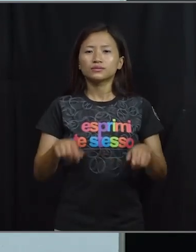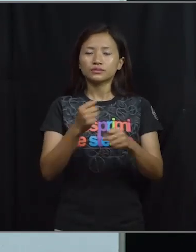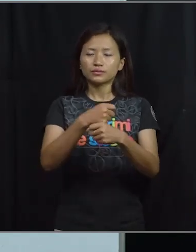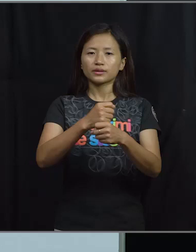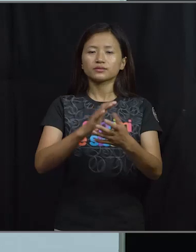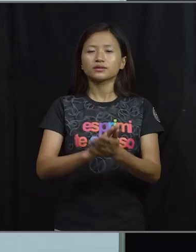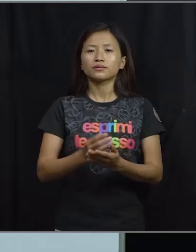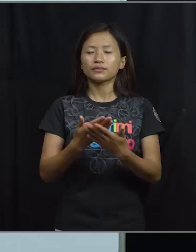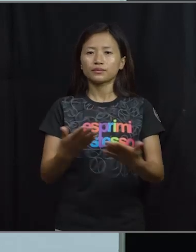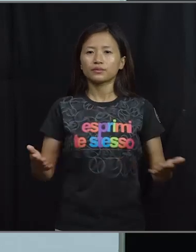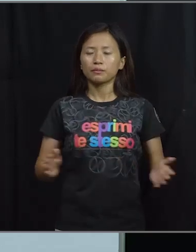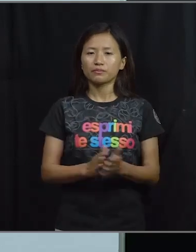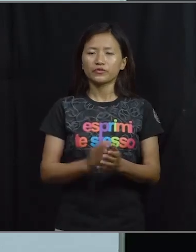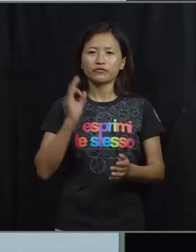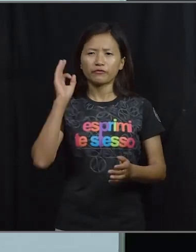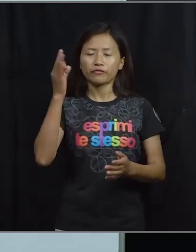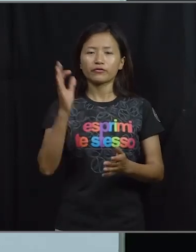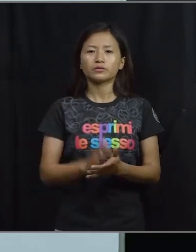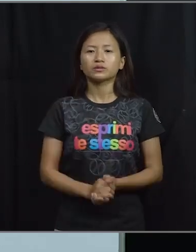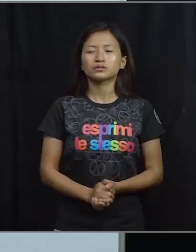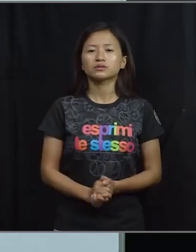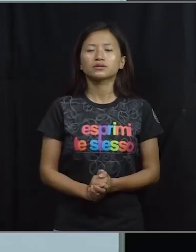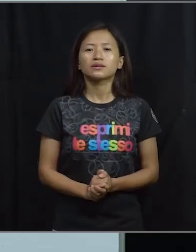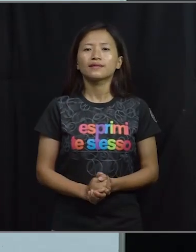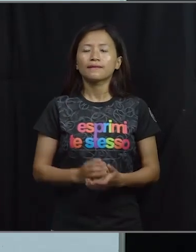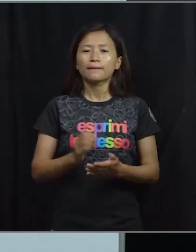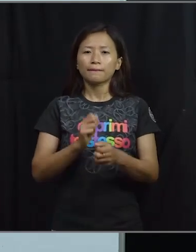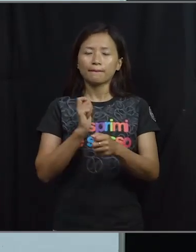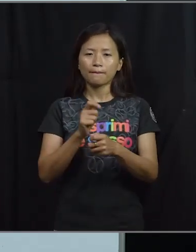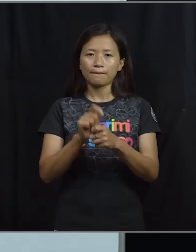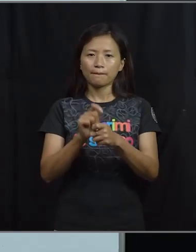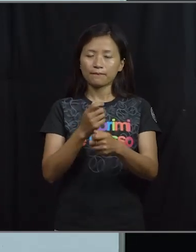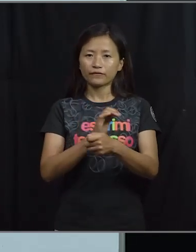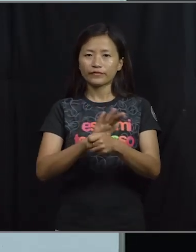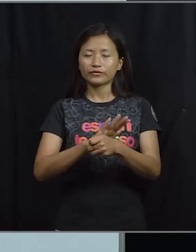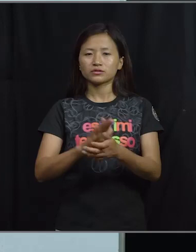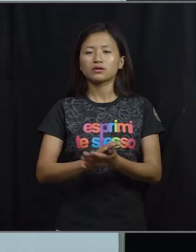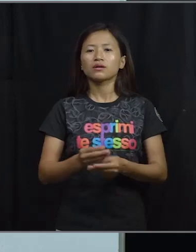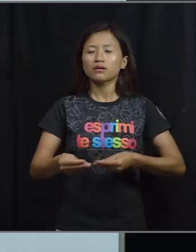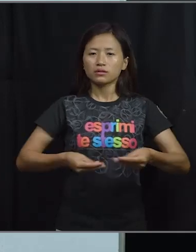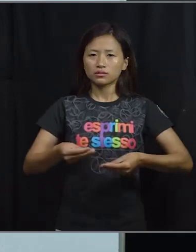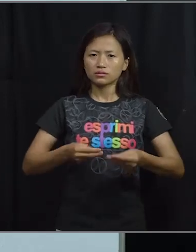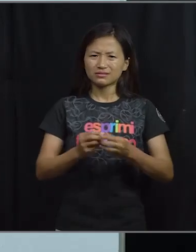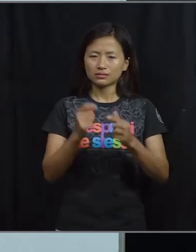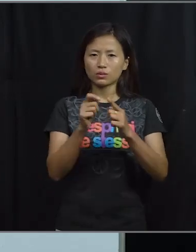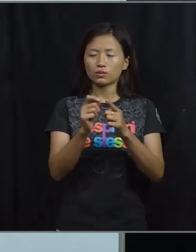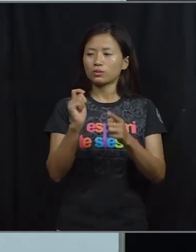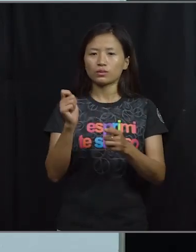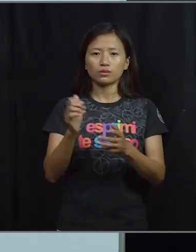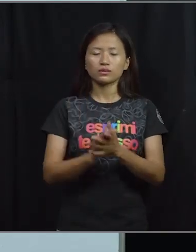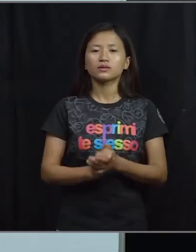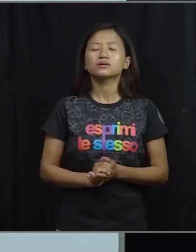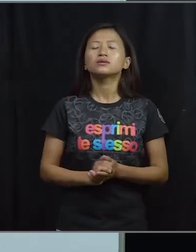the products popular. The next is service enterprises. Service enterprises are